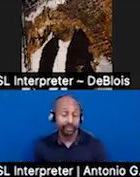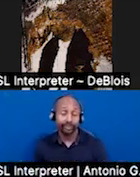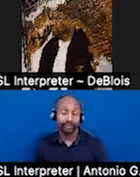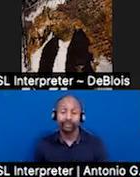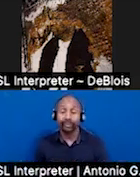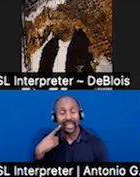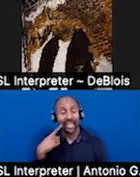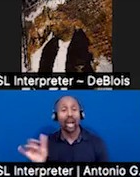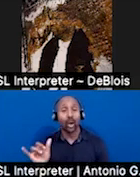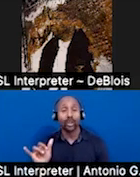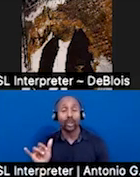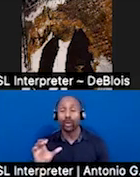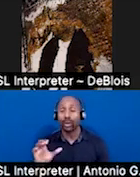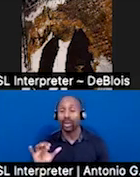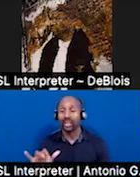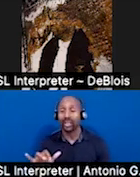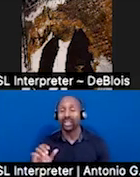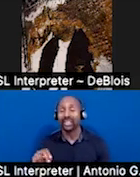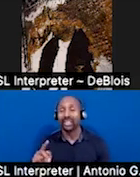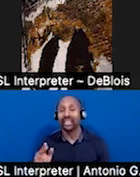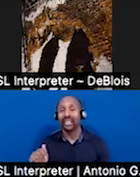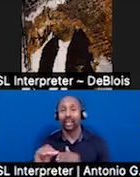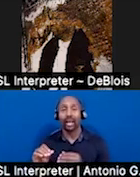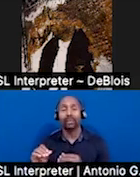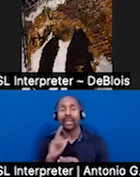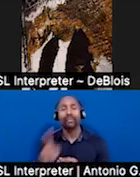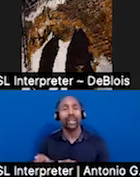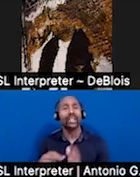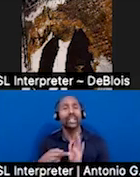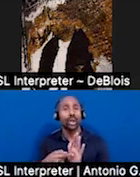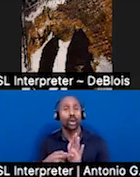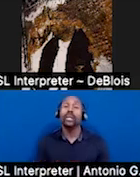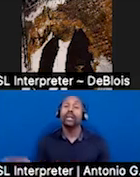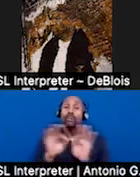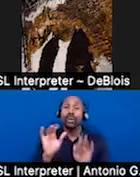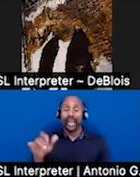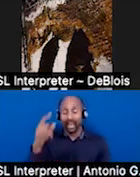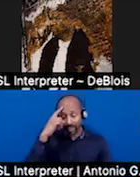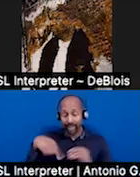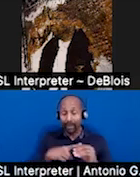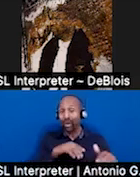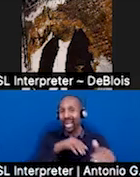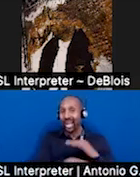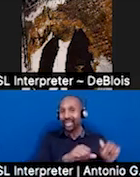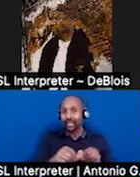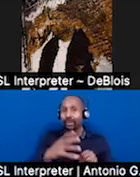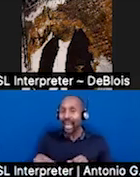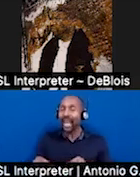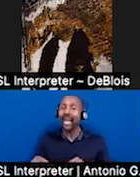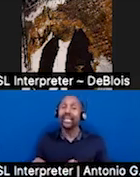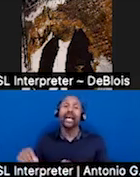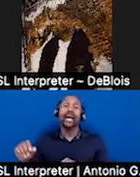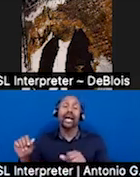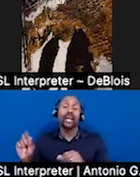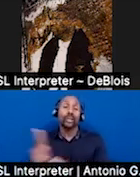to not just think about accessibility, but also usability. That access, the goal isn't necessarily